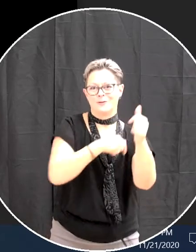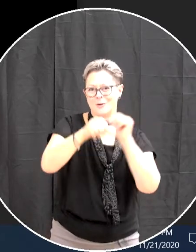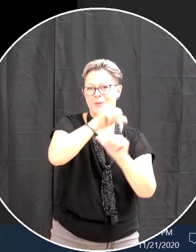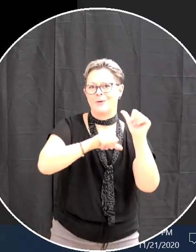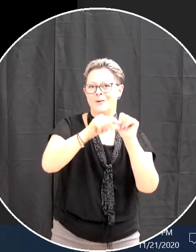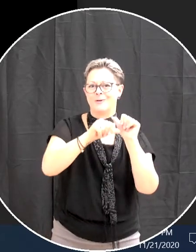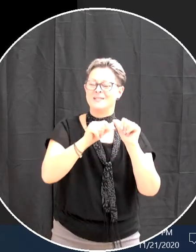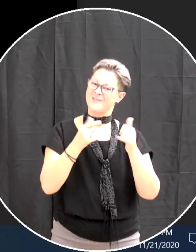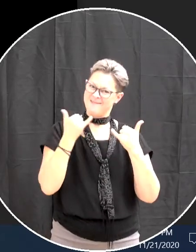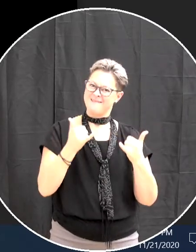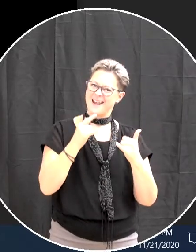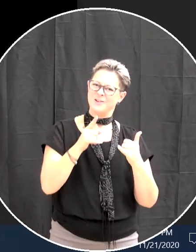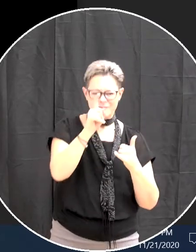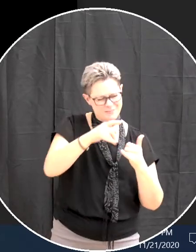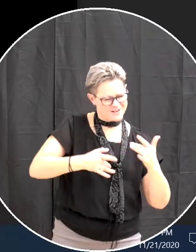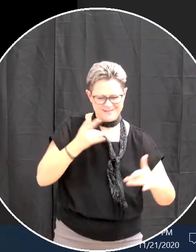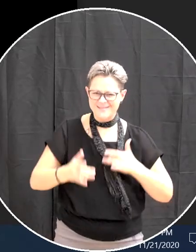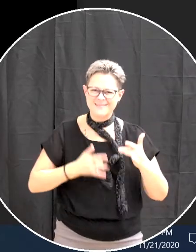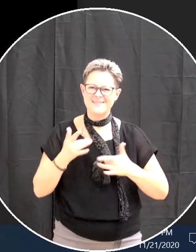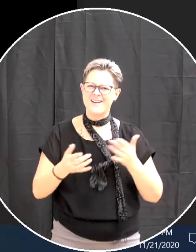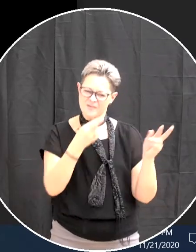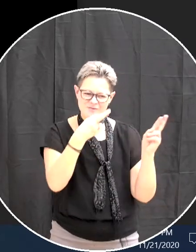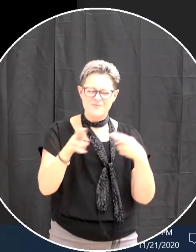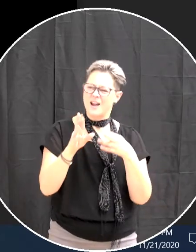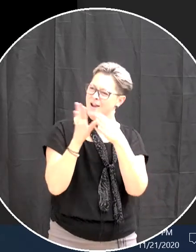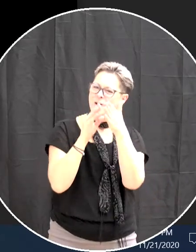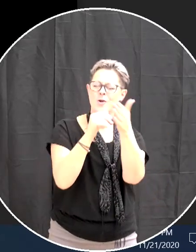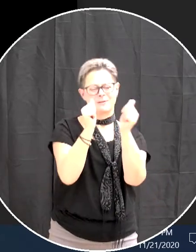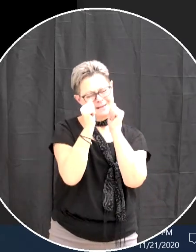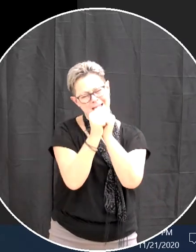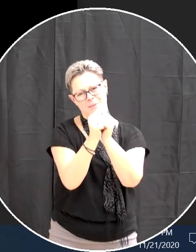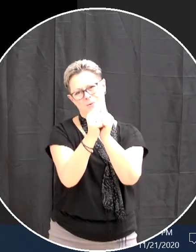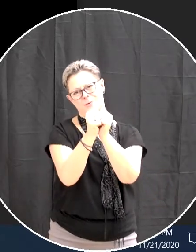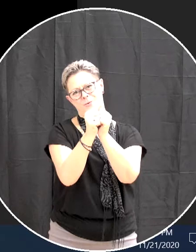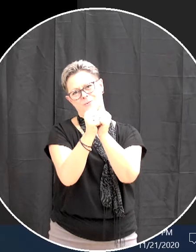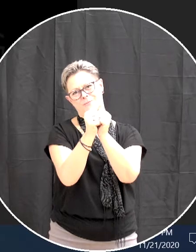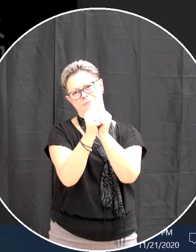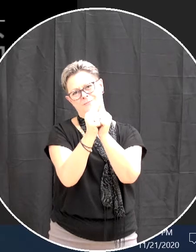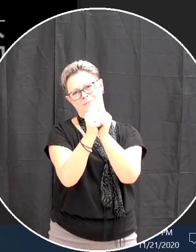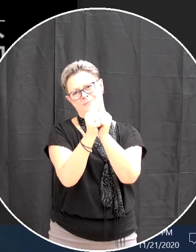out, and get ready to innovate and learn together.